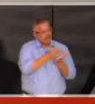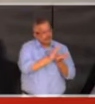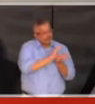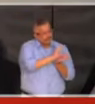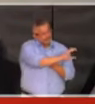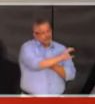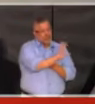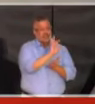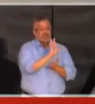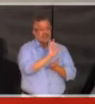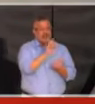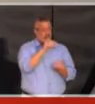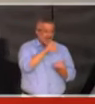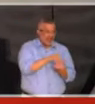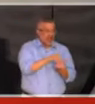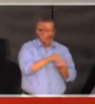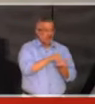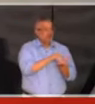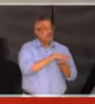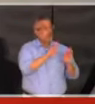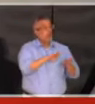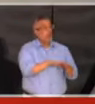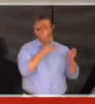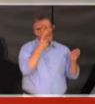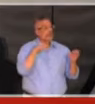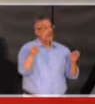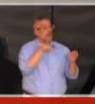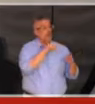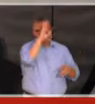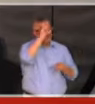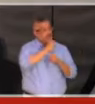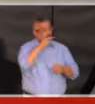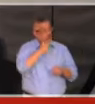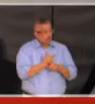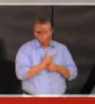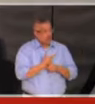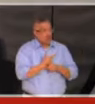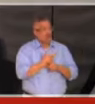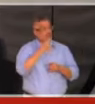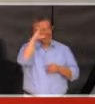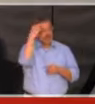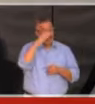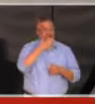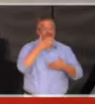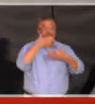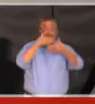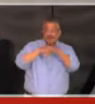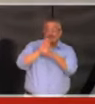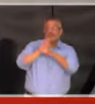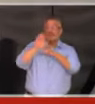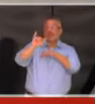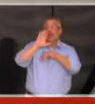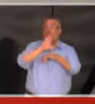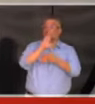additional 9,000 slots for your little sisters and brothers and cousins to go to CSU.